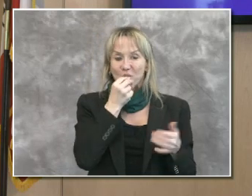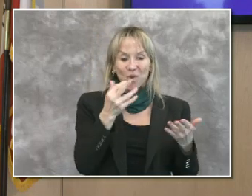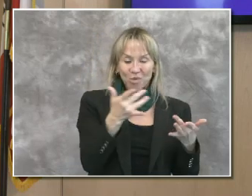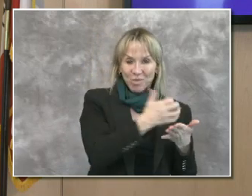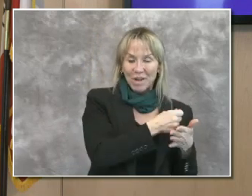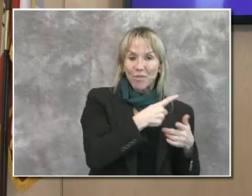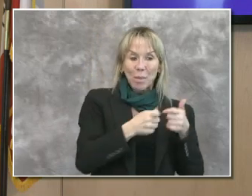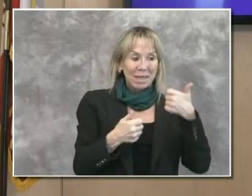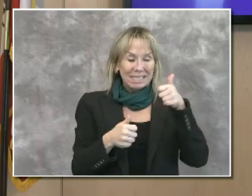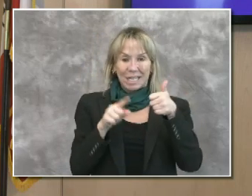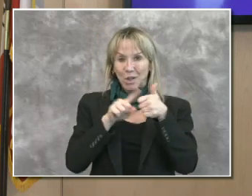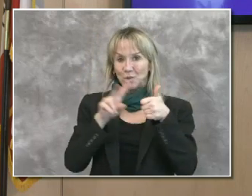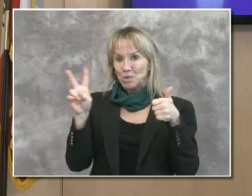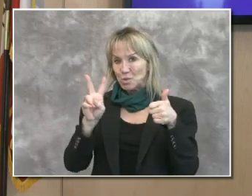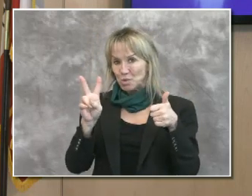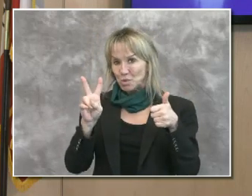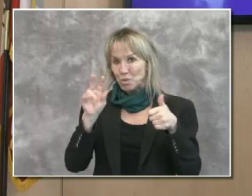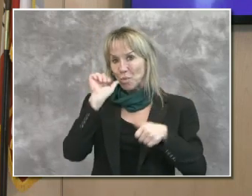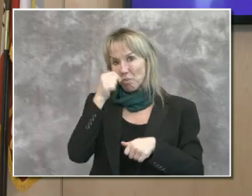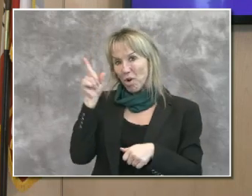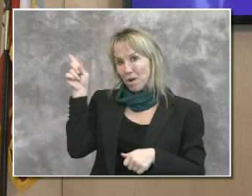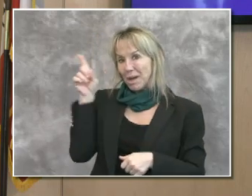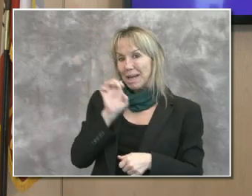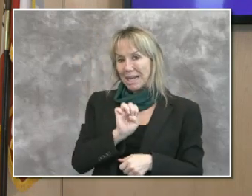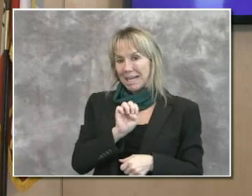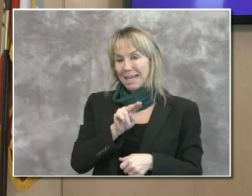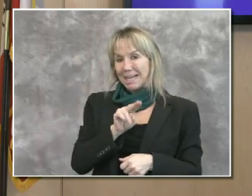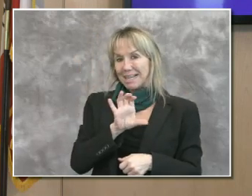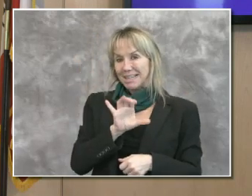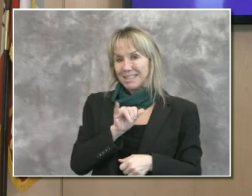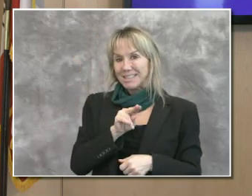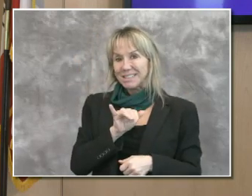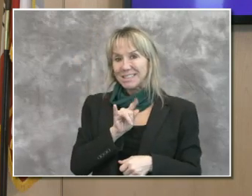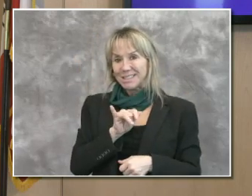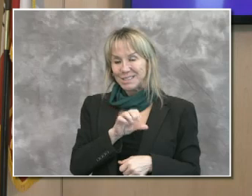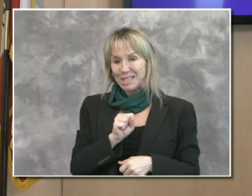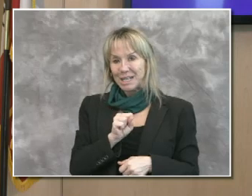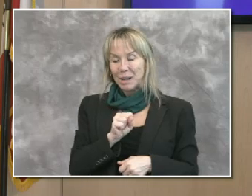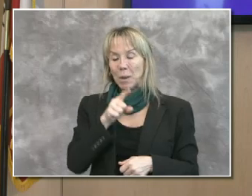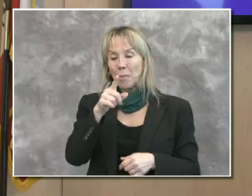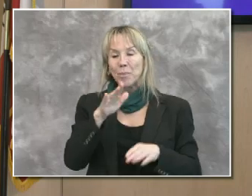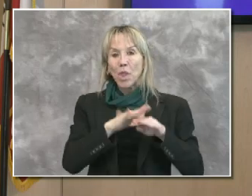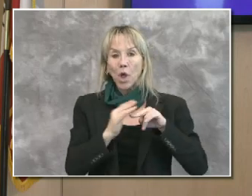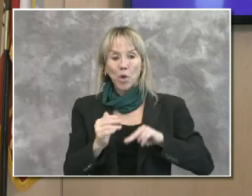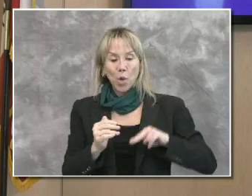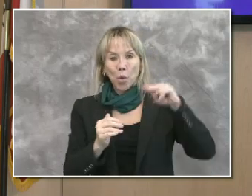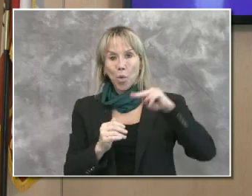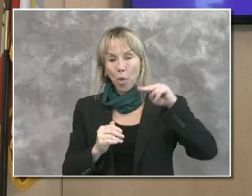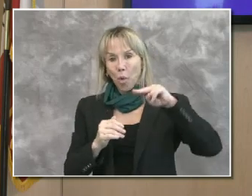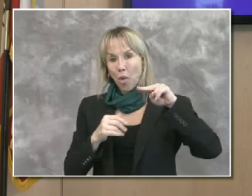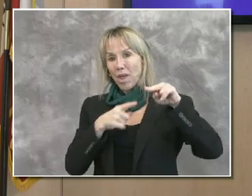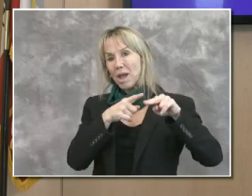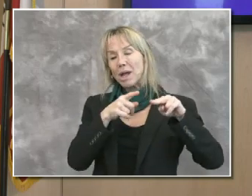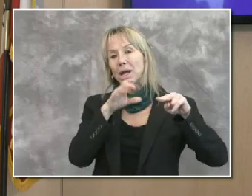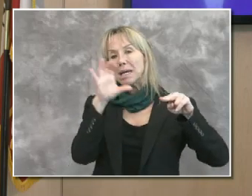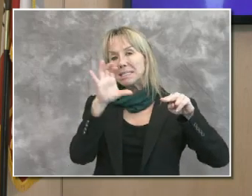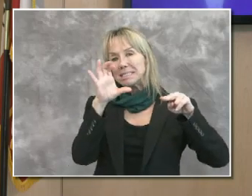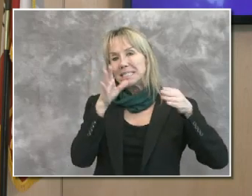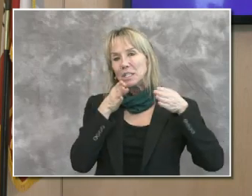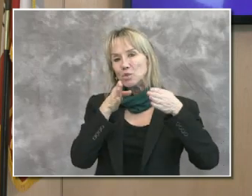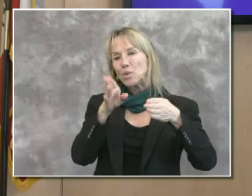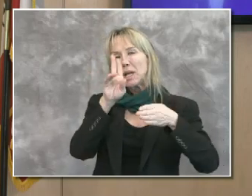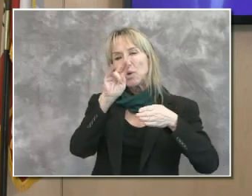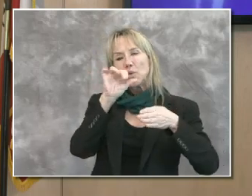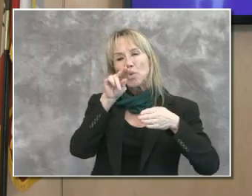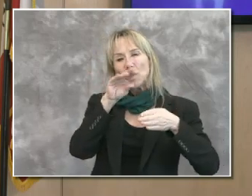a.m. to 2 p.m. in Encinitas. People are being encouraged to enter the north end of Union via C Street Alley. For